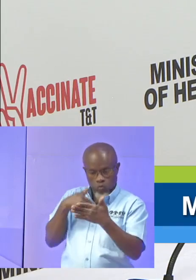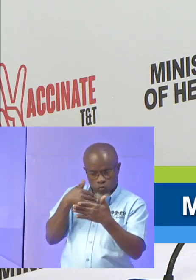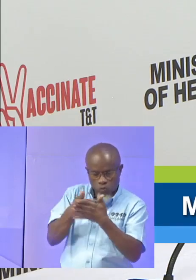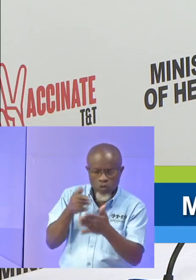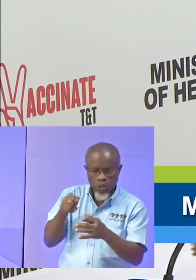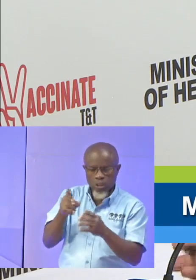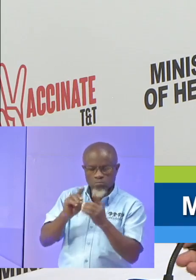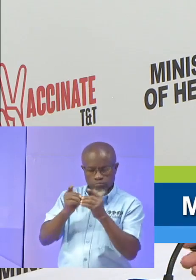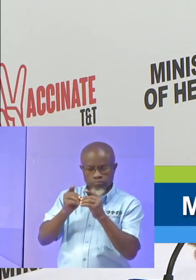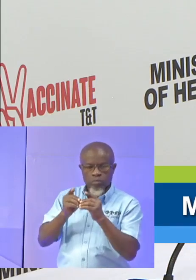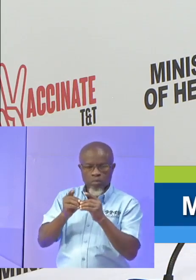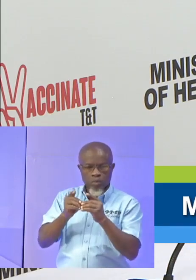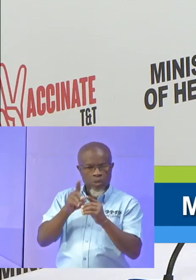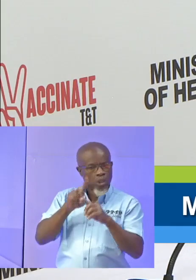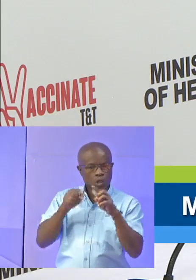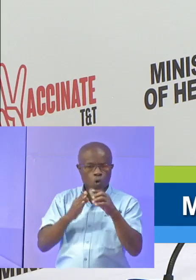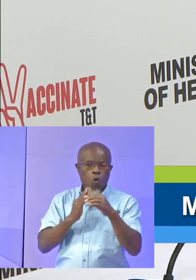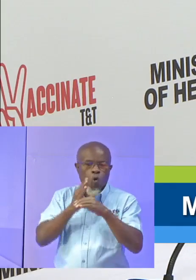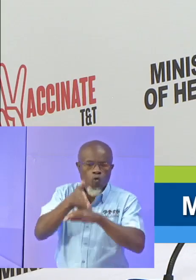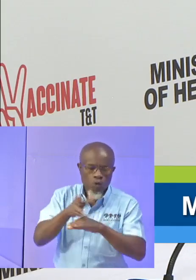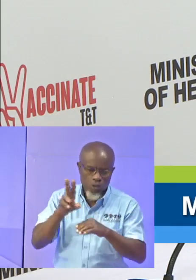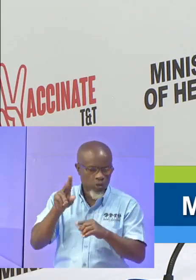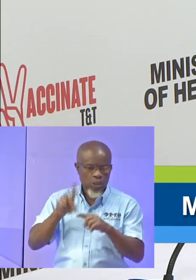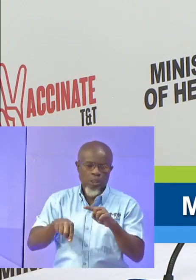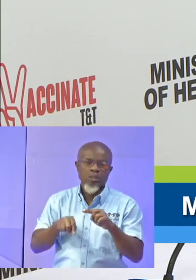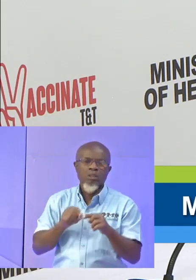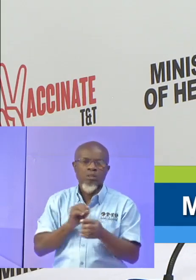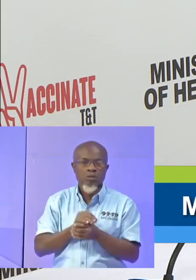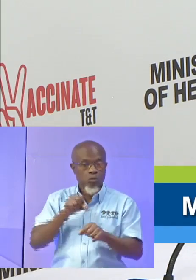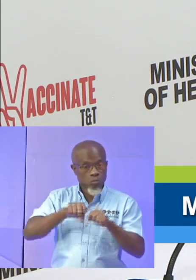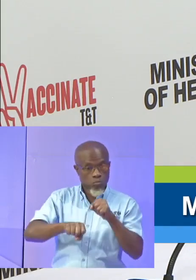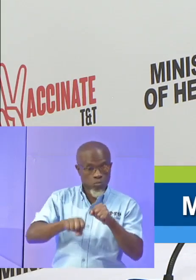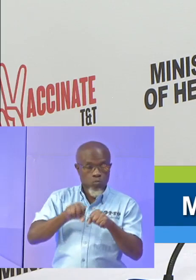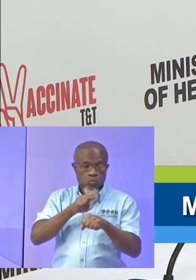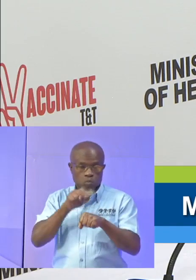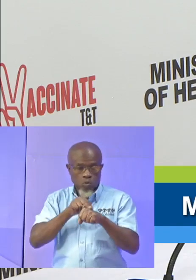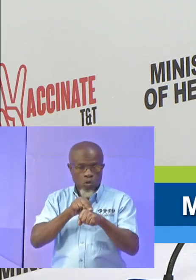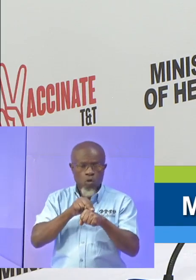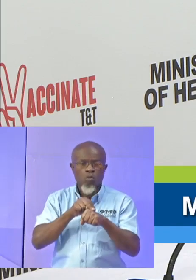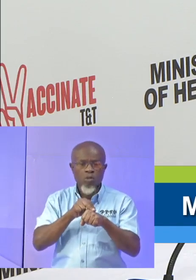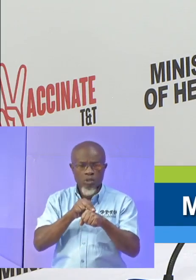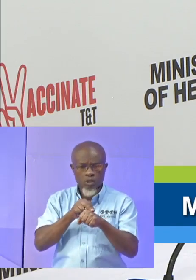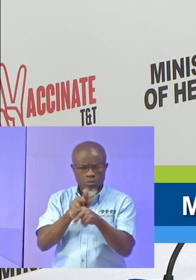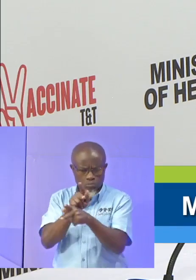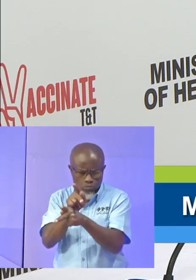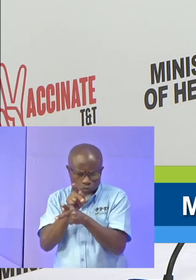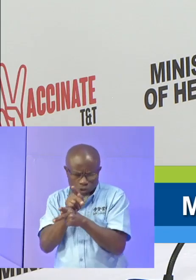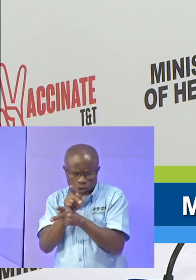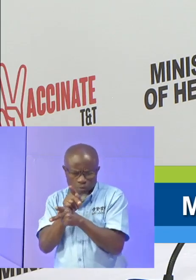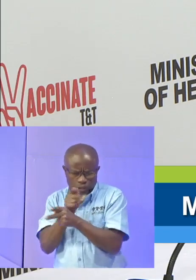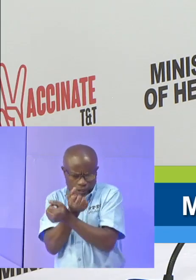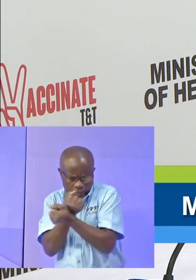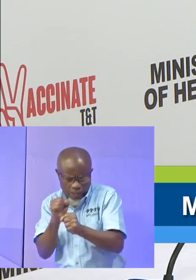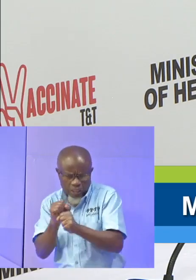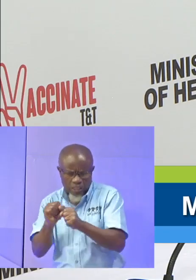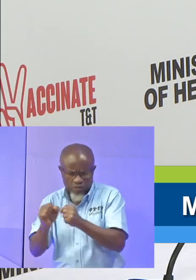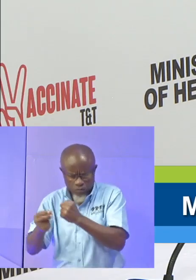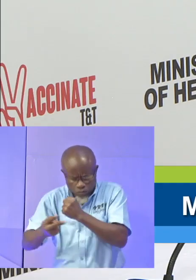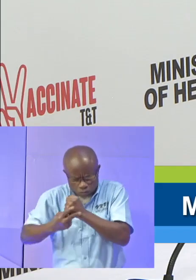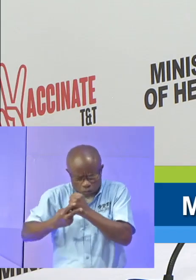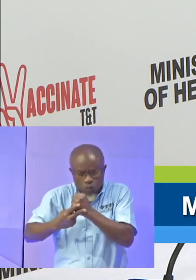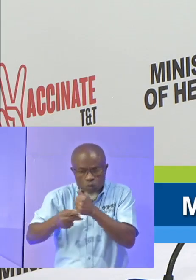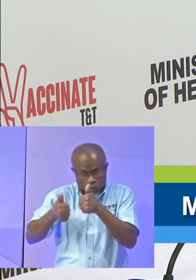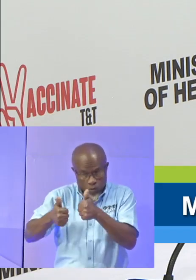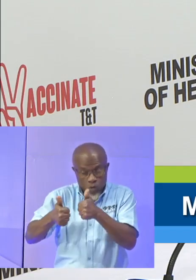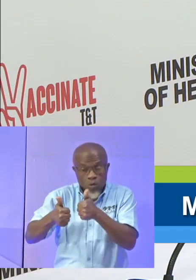and it doesn't go beyond that. So generally speaking, once it's stored within the required temperature controls, which we have